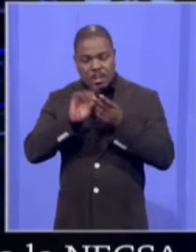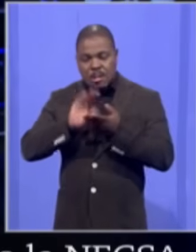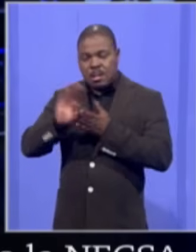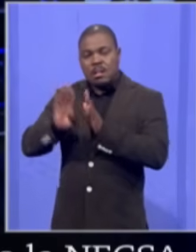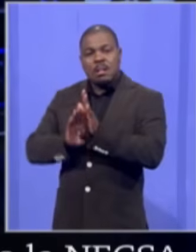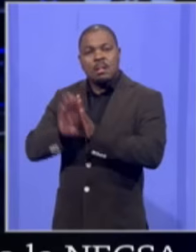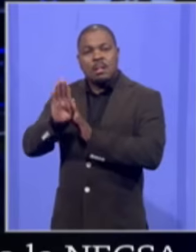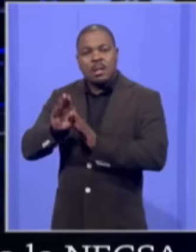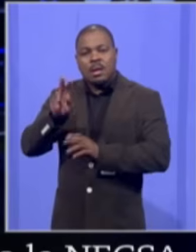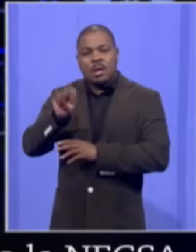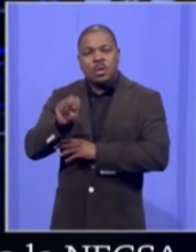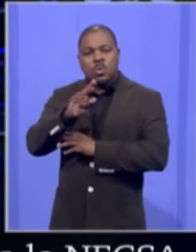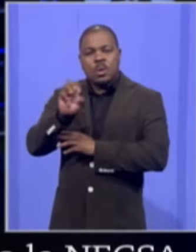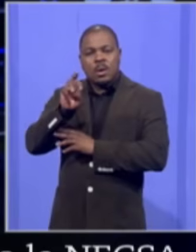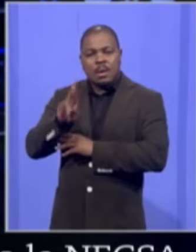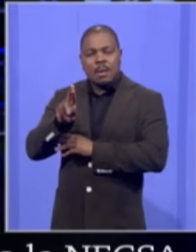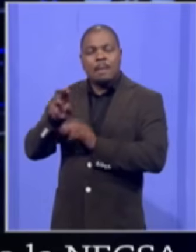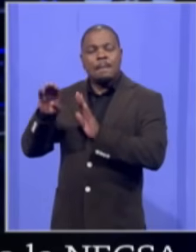la nuclear.